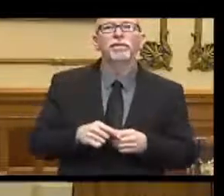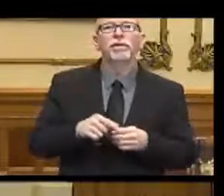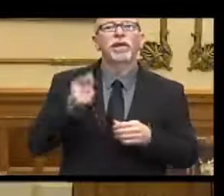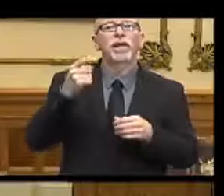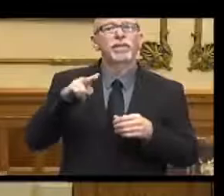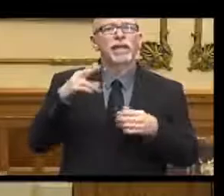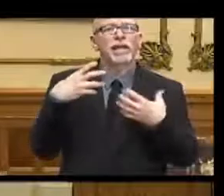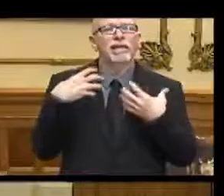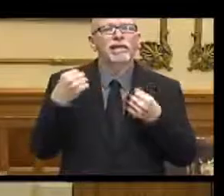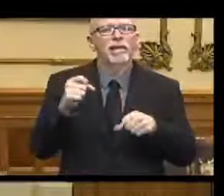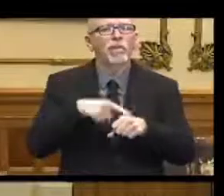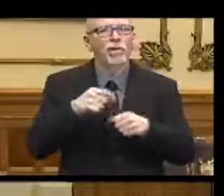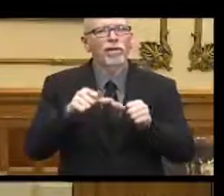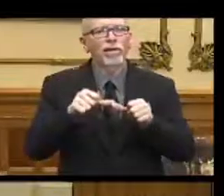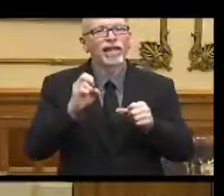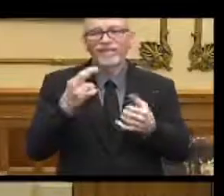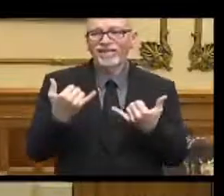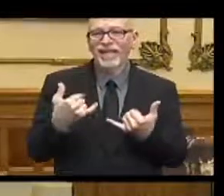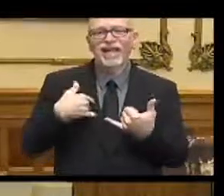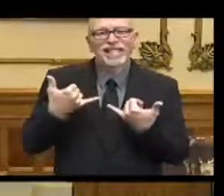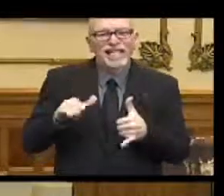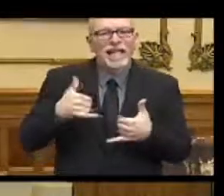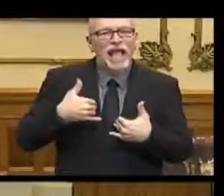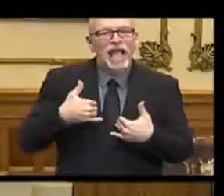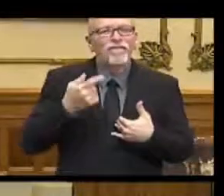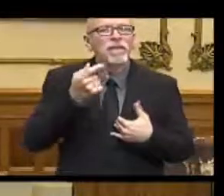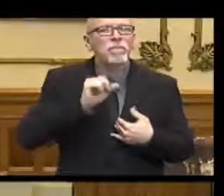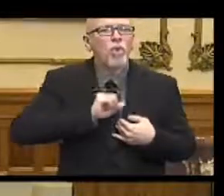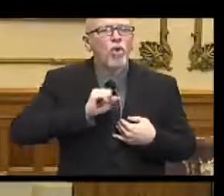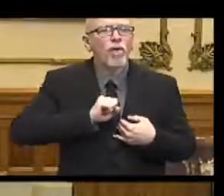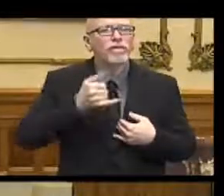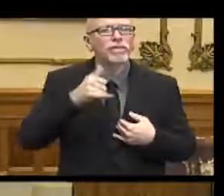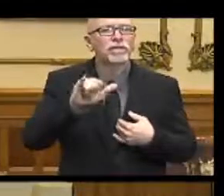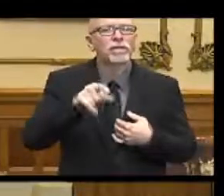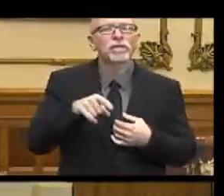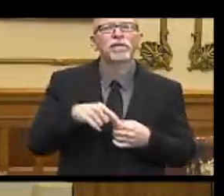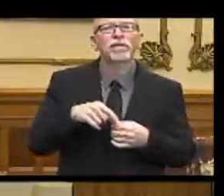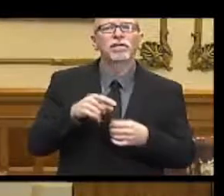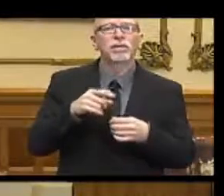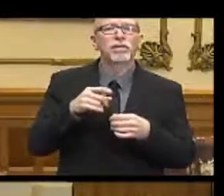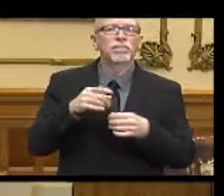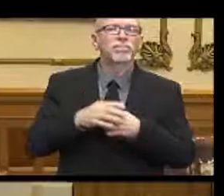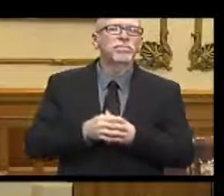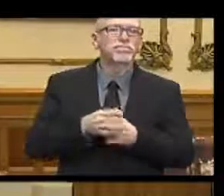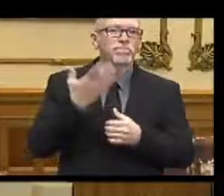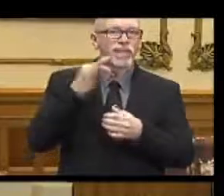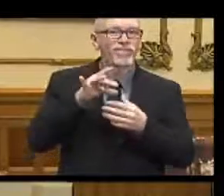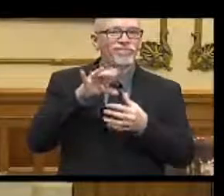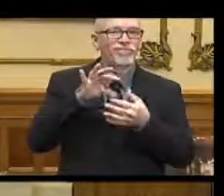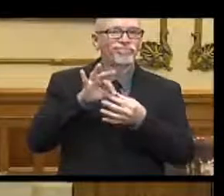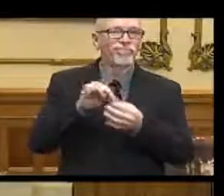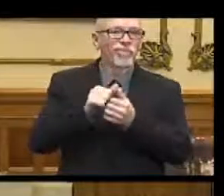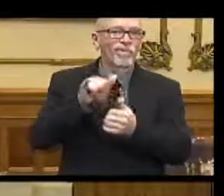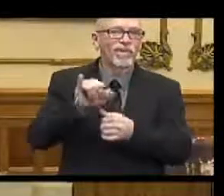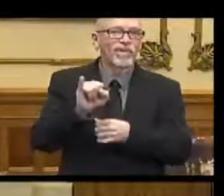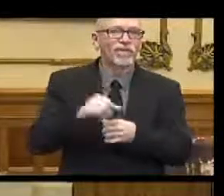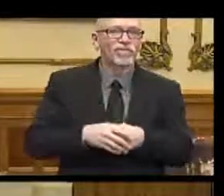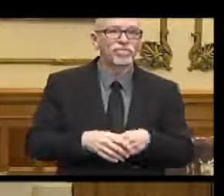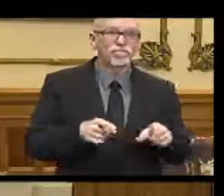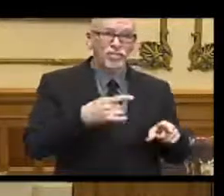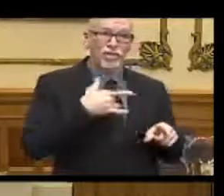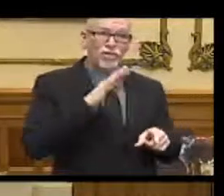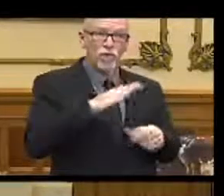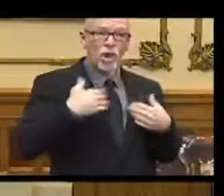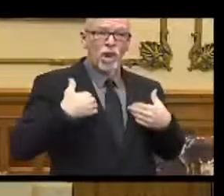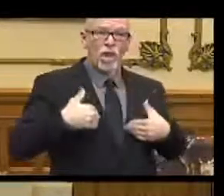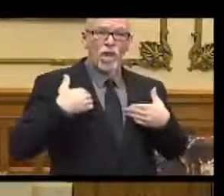better. Even today, I still have just slight cough well over 3 weeks after I got the initial infection. Do you feel like your lung function is